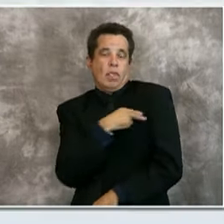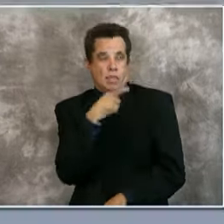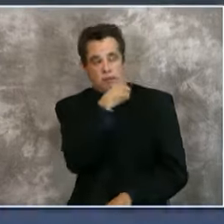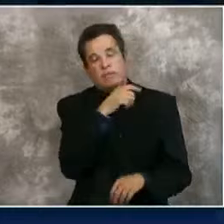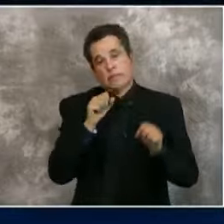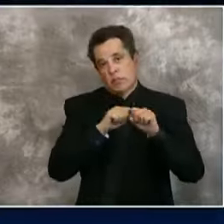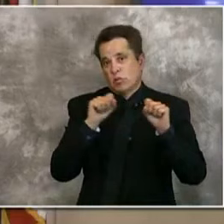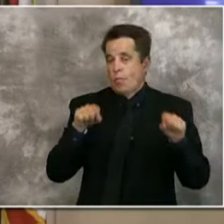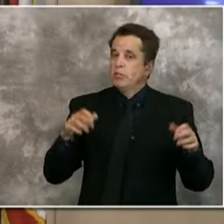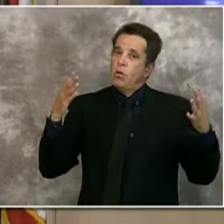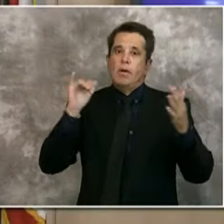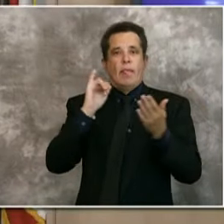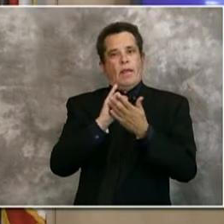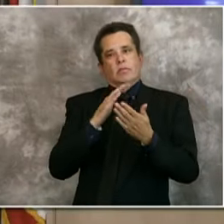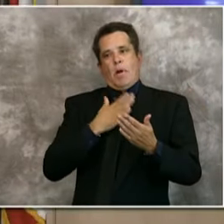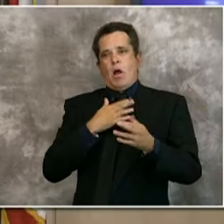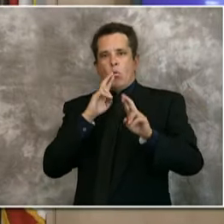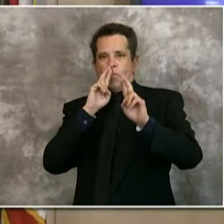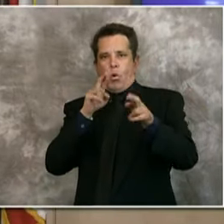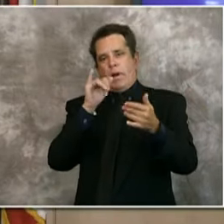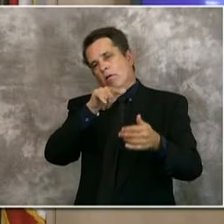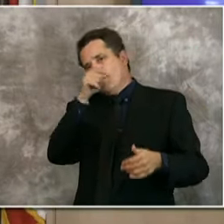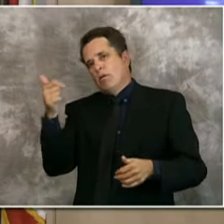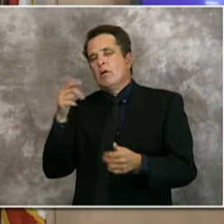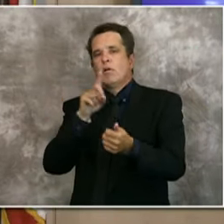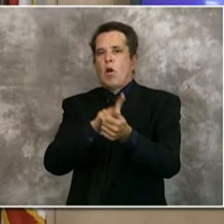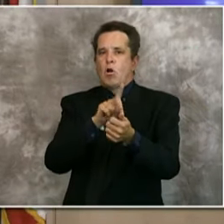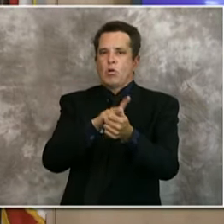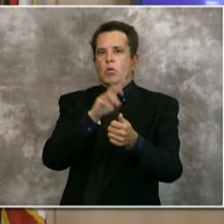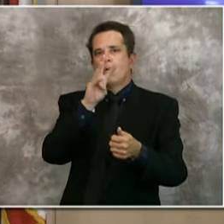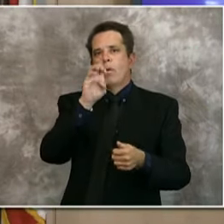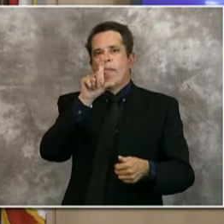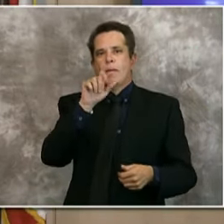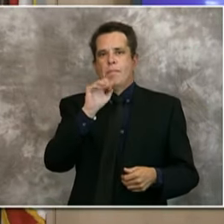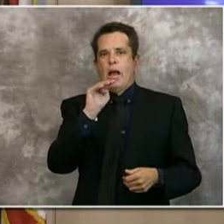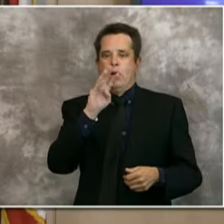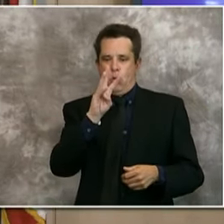section of the report. I'll now turn it over to Dr. Wilma Wooten for her Public Health Officer's update.